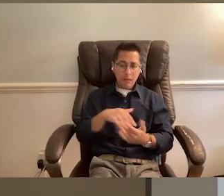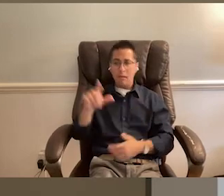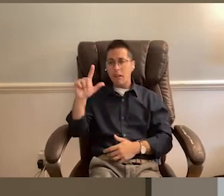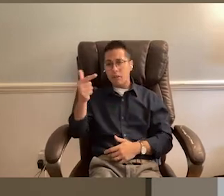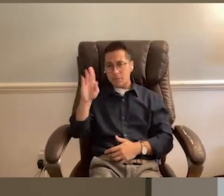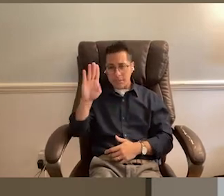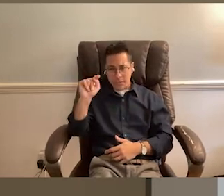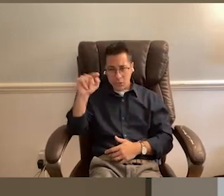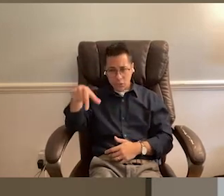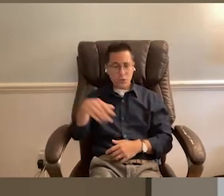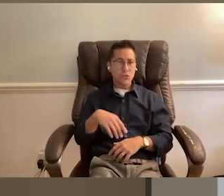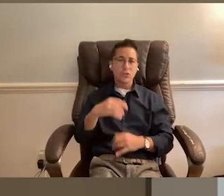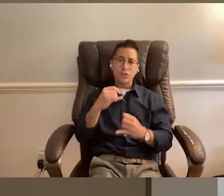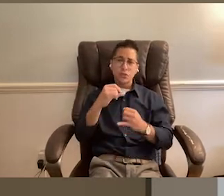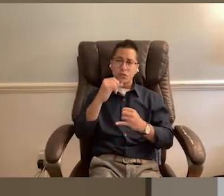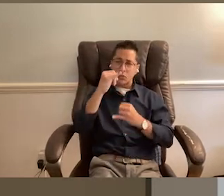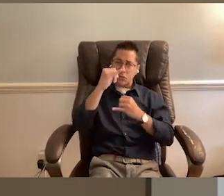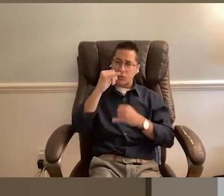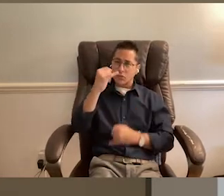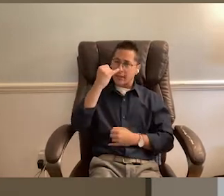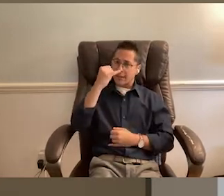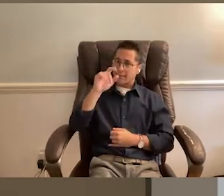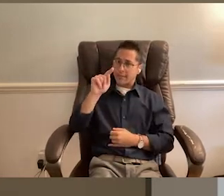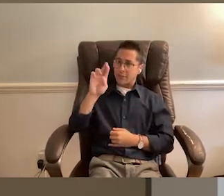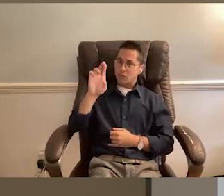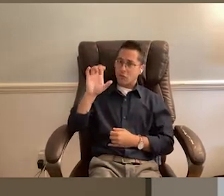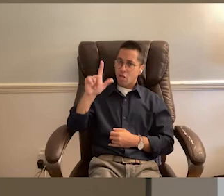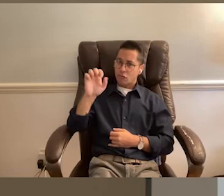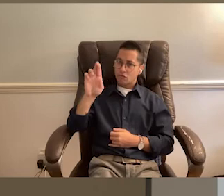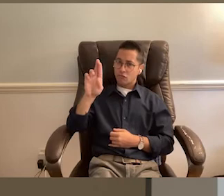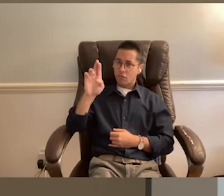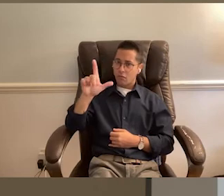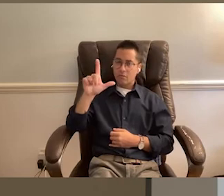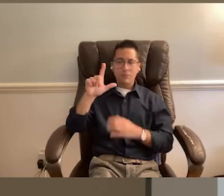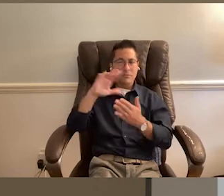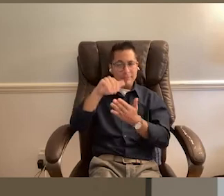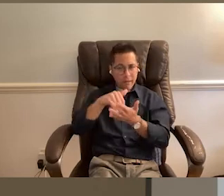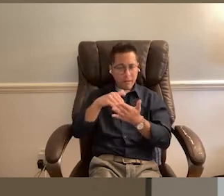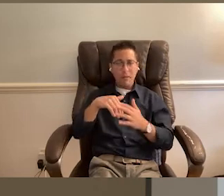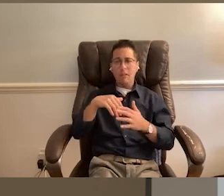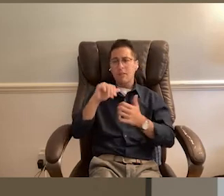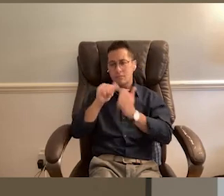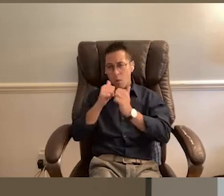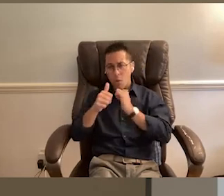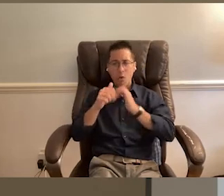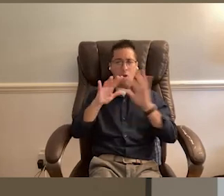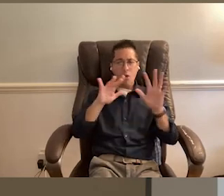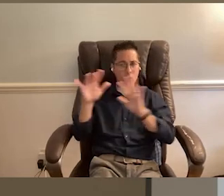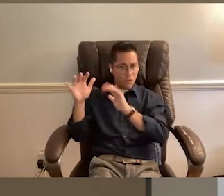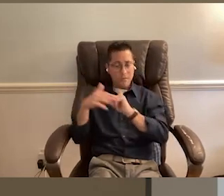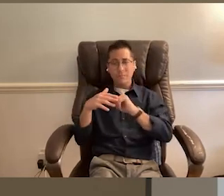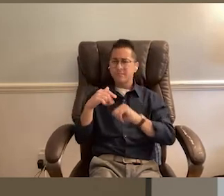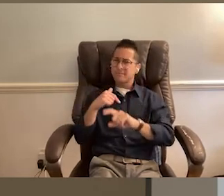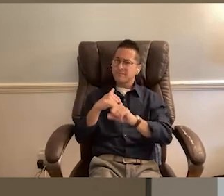to. And they can make friends with people within OCT and also anyone else on campus. Students can join